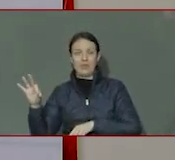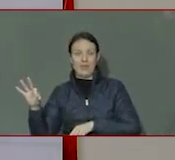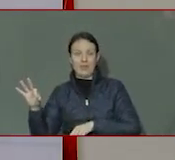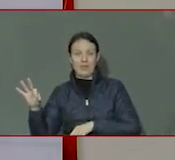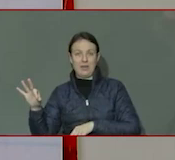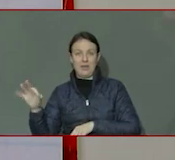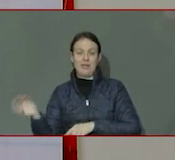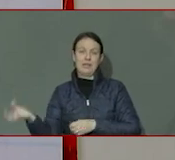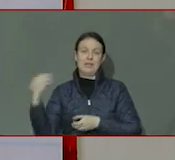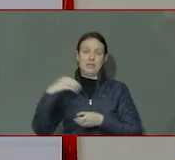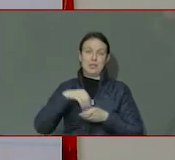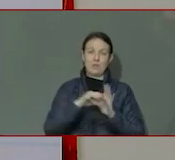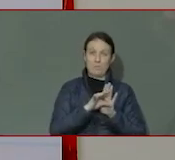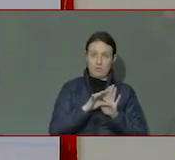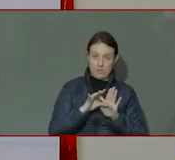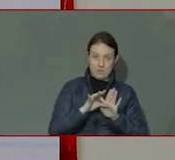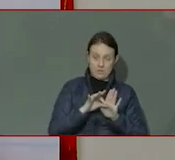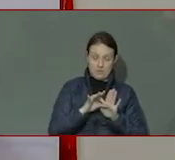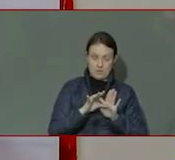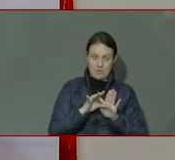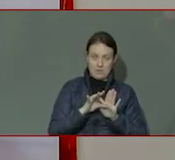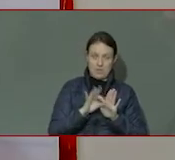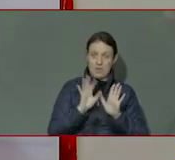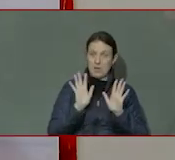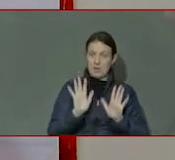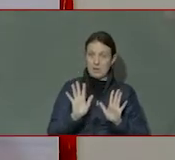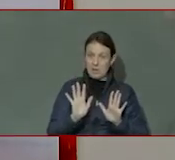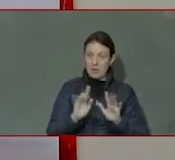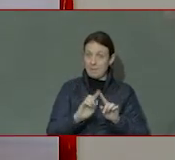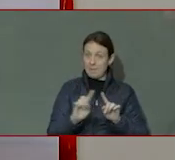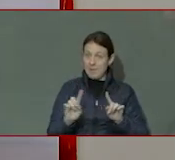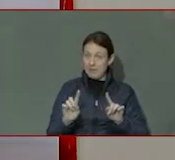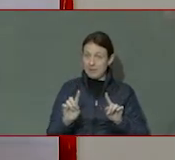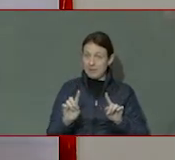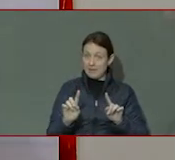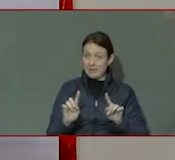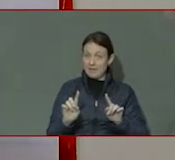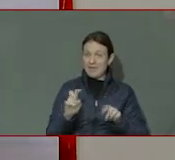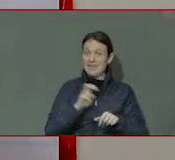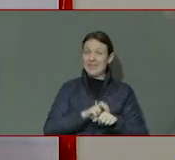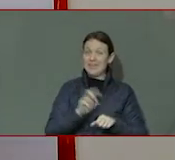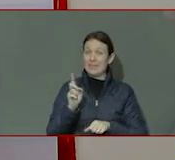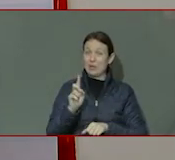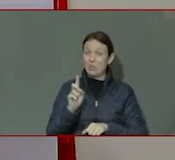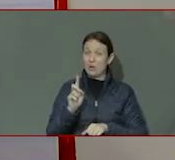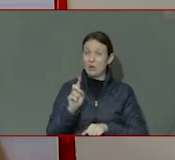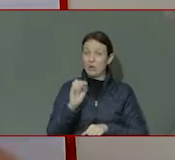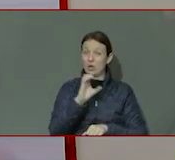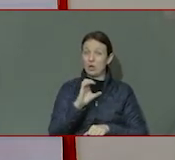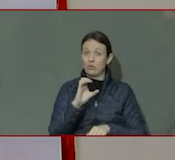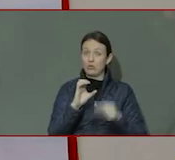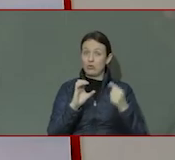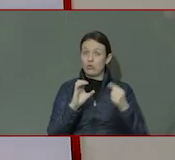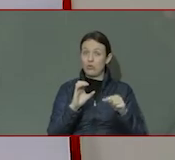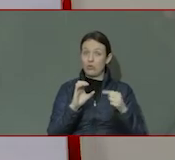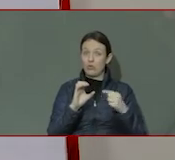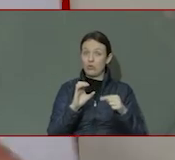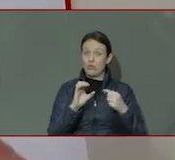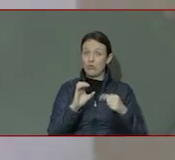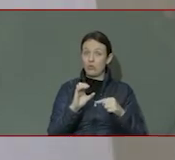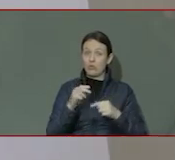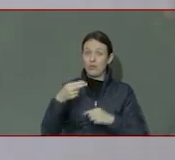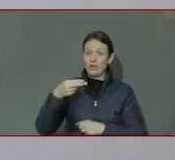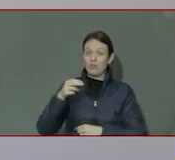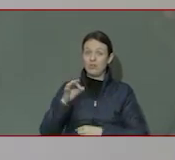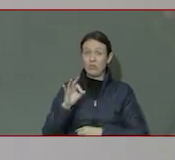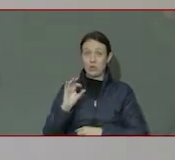substitute that into our formula. But as per formula, we need the concentration of the hydronium ions.